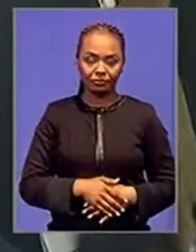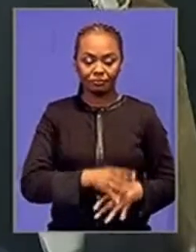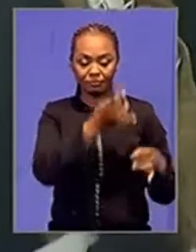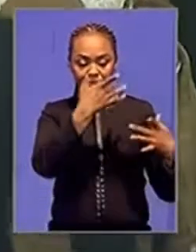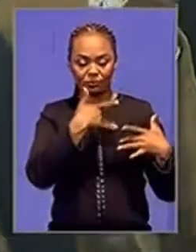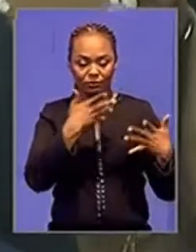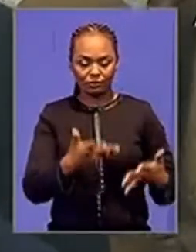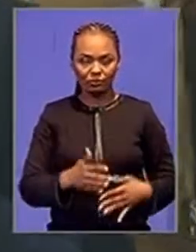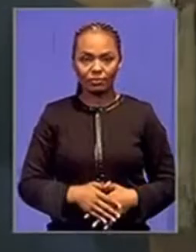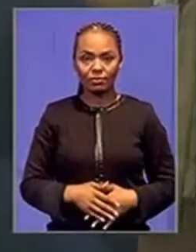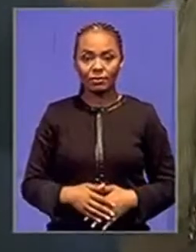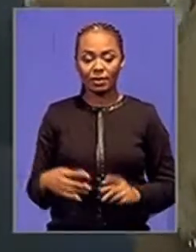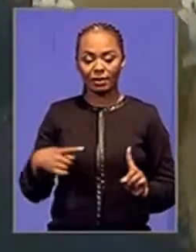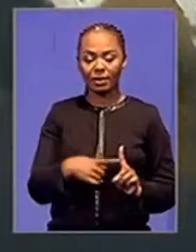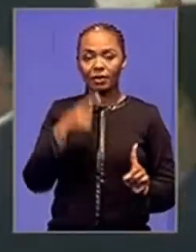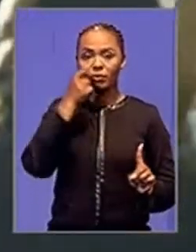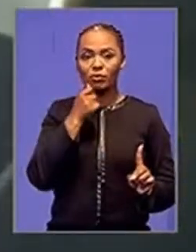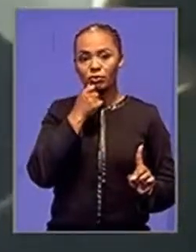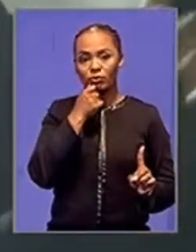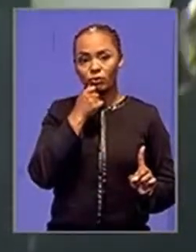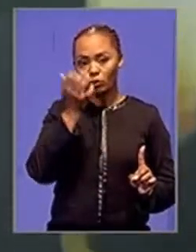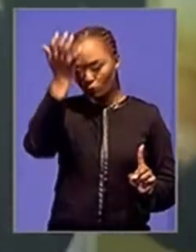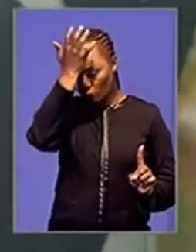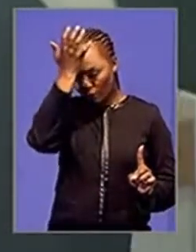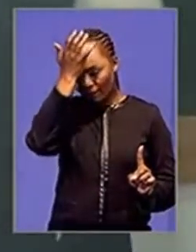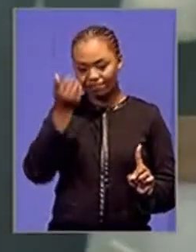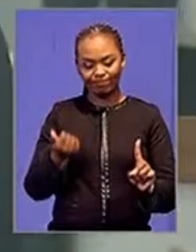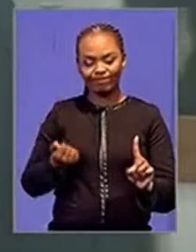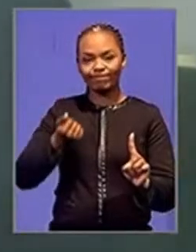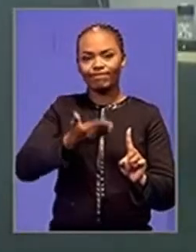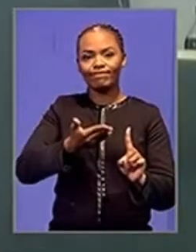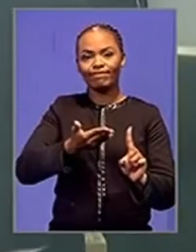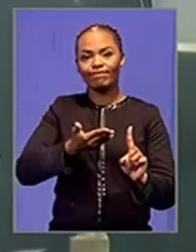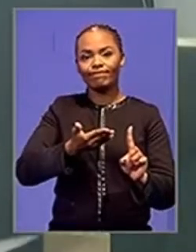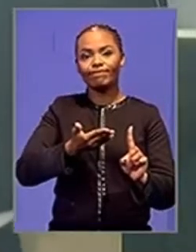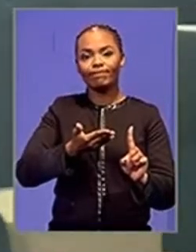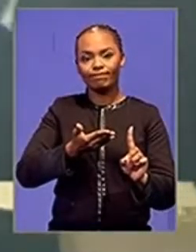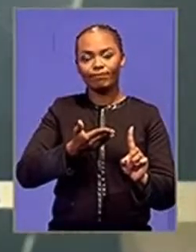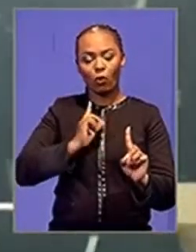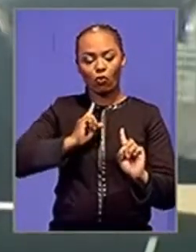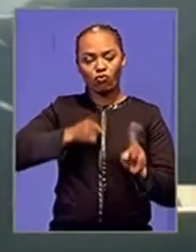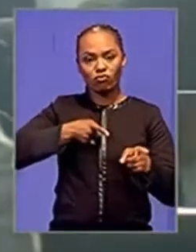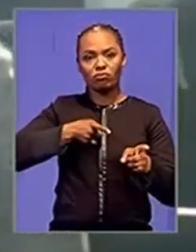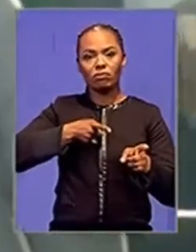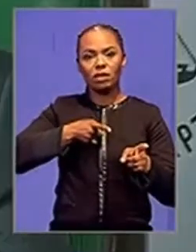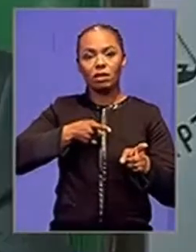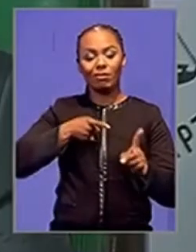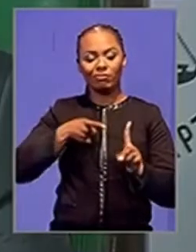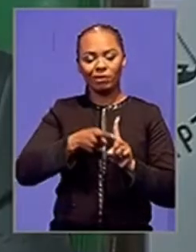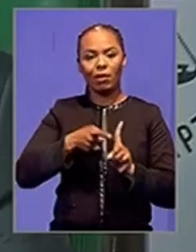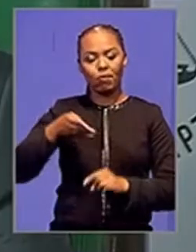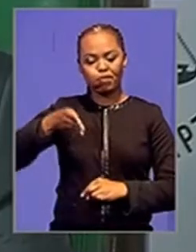had been issued with a summons to be here.